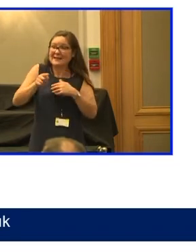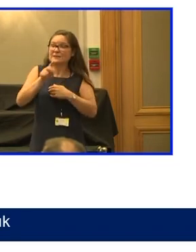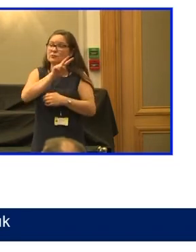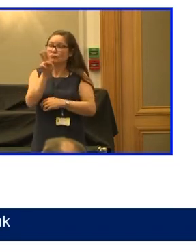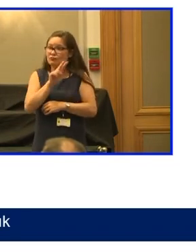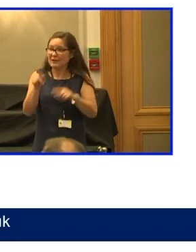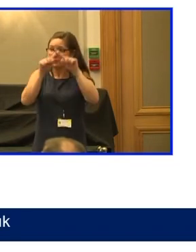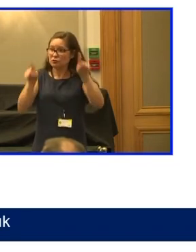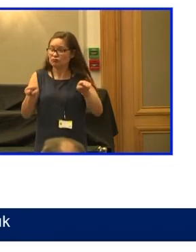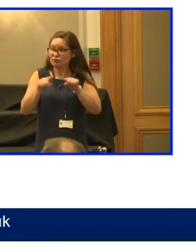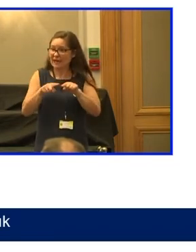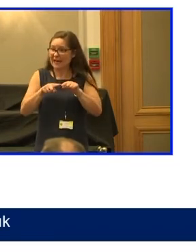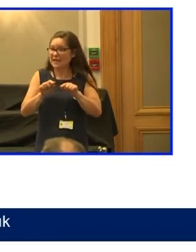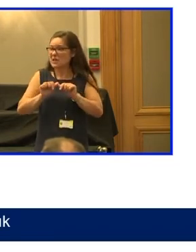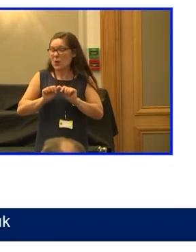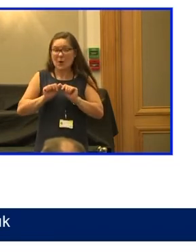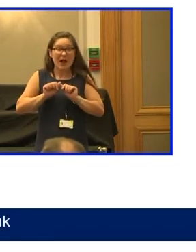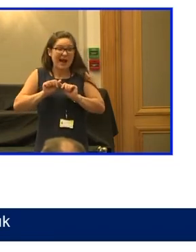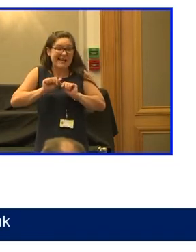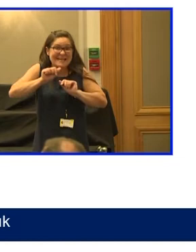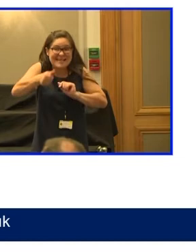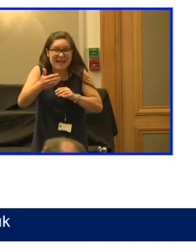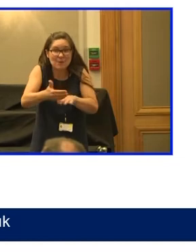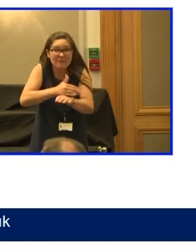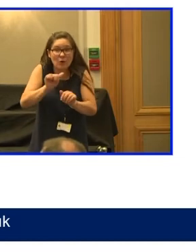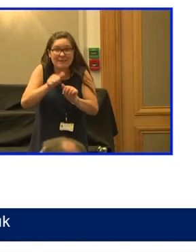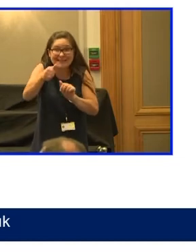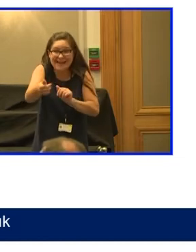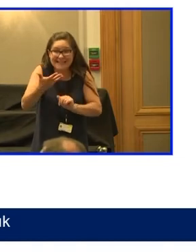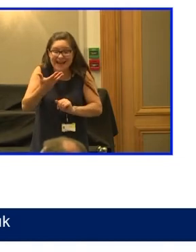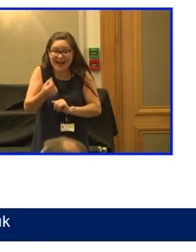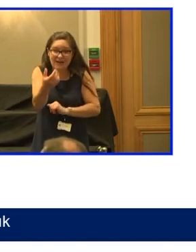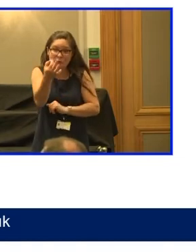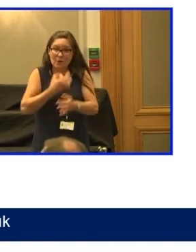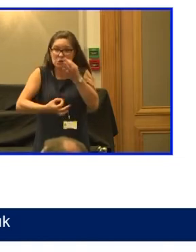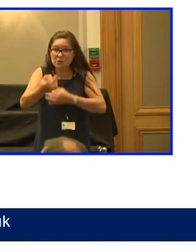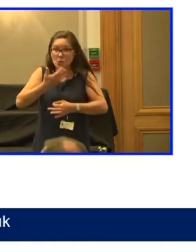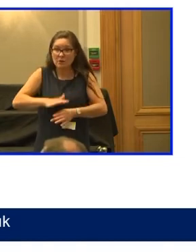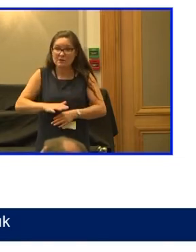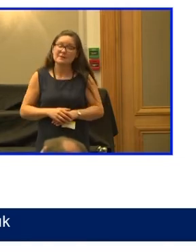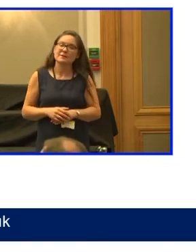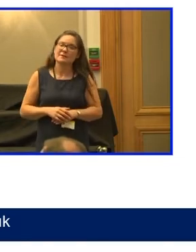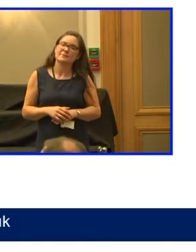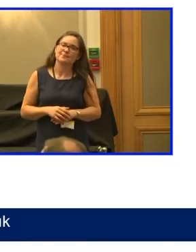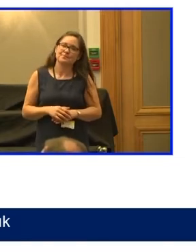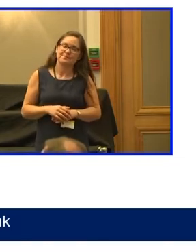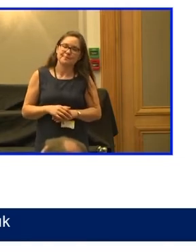on to. Any questions from the audience? A couple of quick ones. If not, I'll move on to smartphones and tablets.